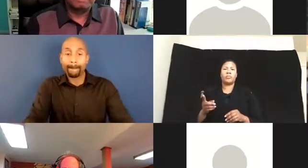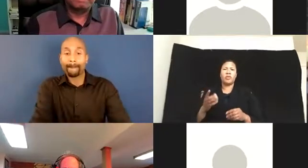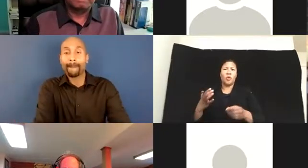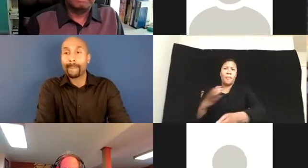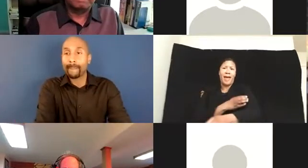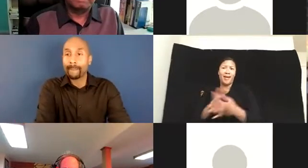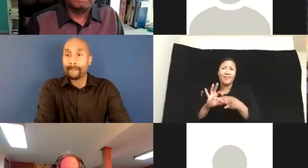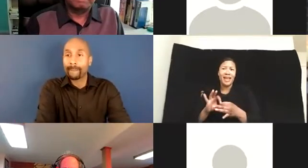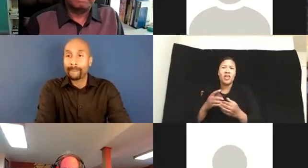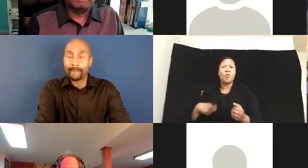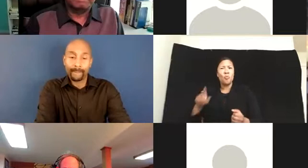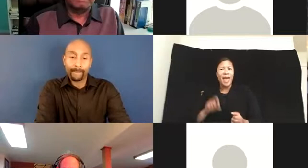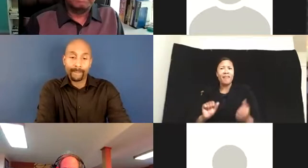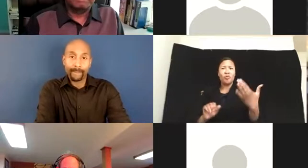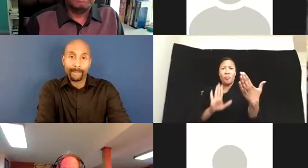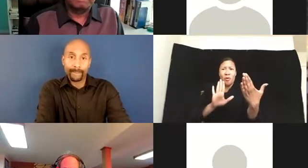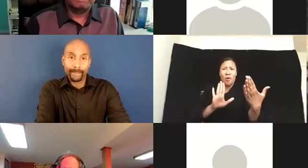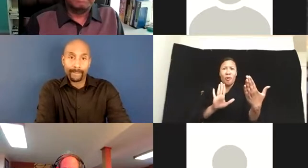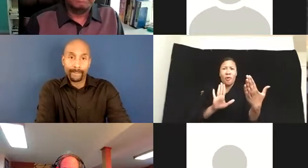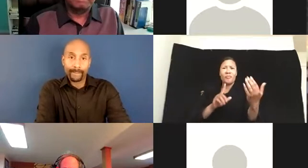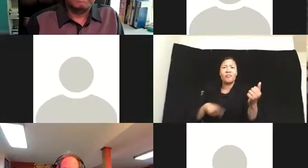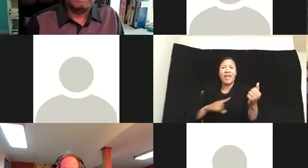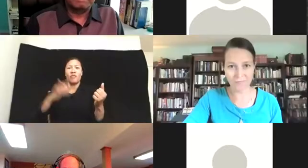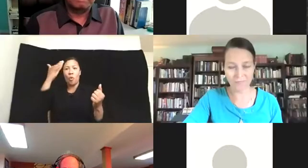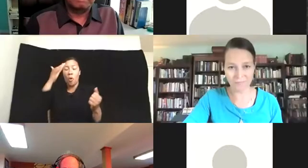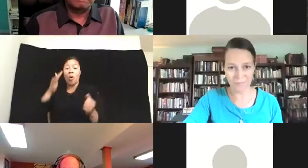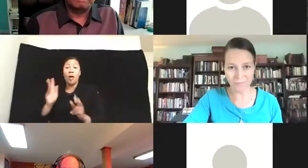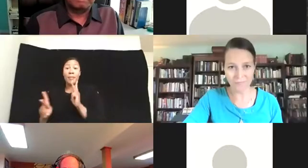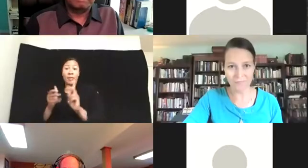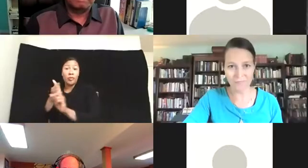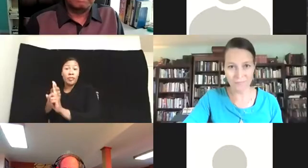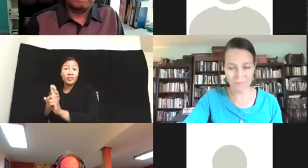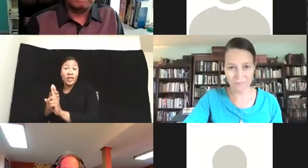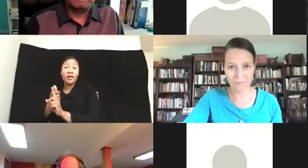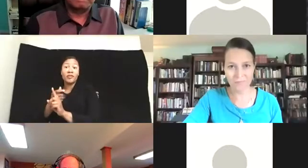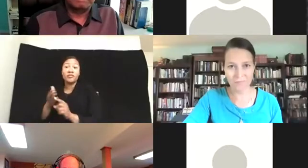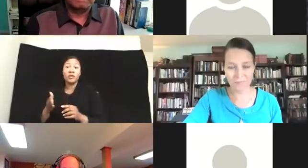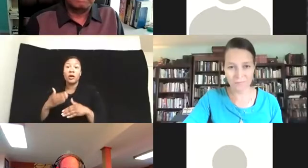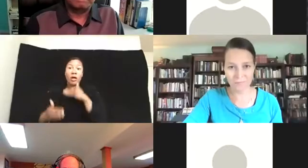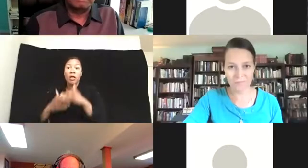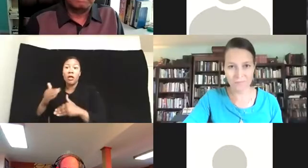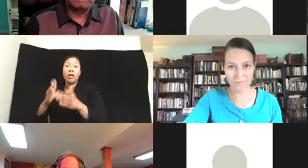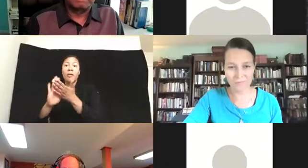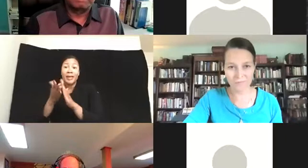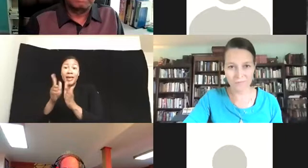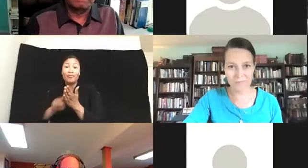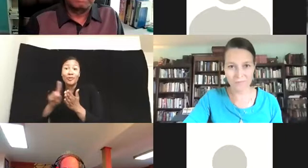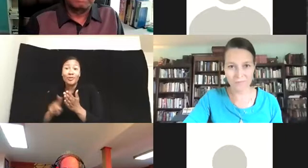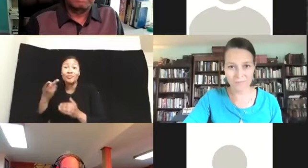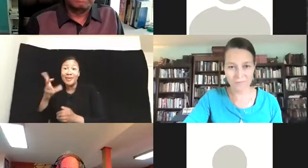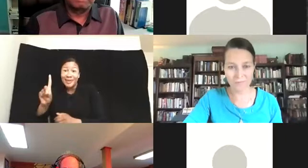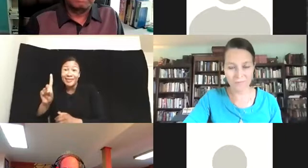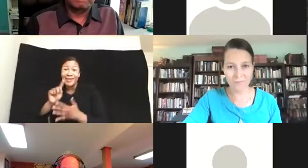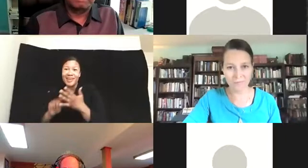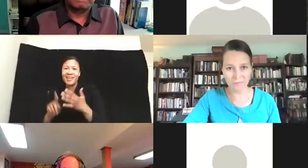to be reckoned with in a way that people who go through this path to becoming a scholar have to be